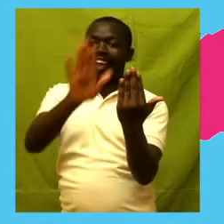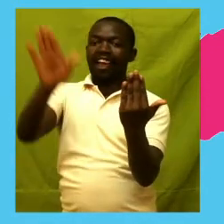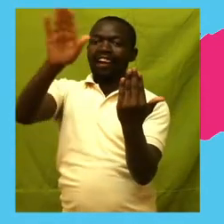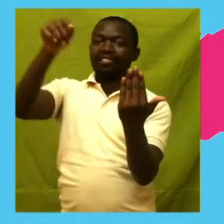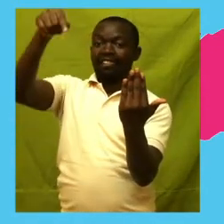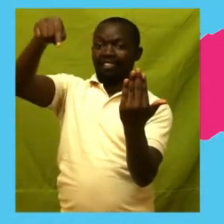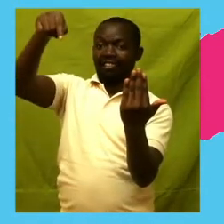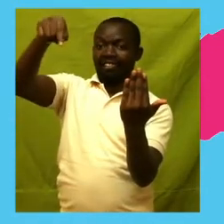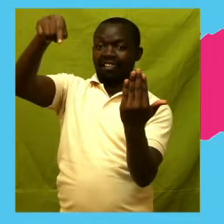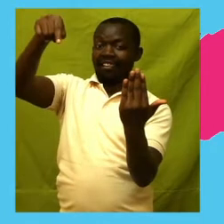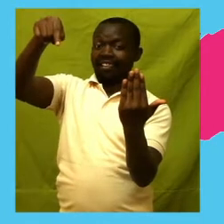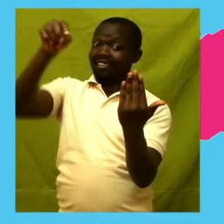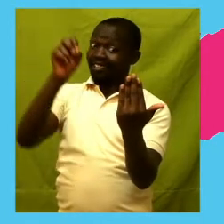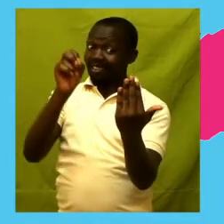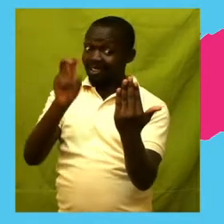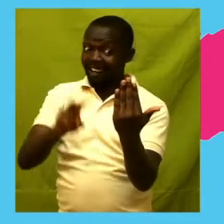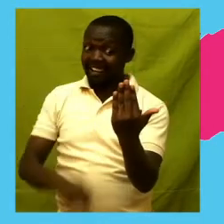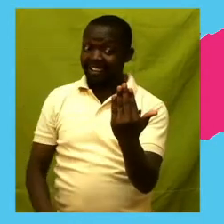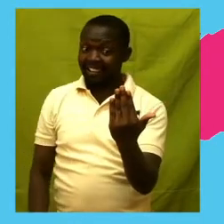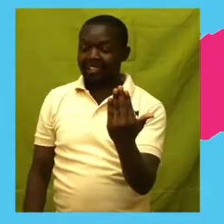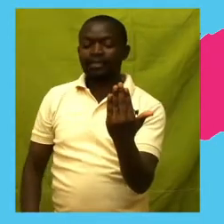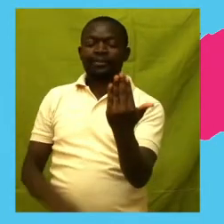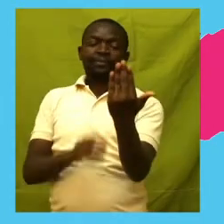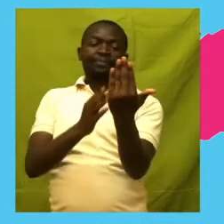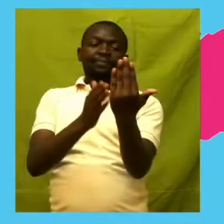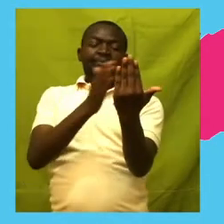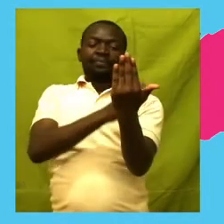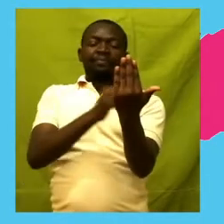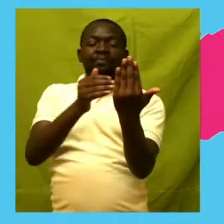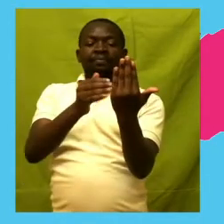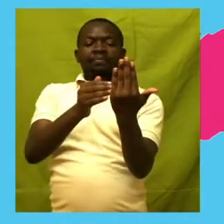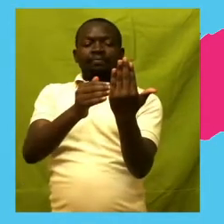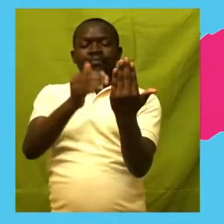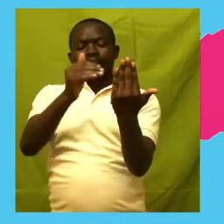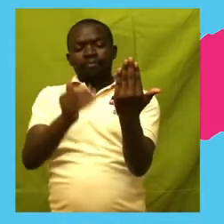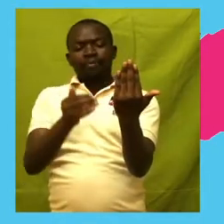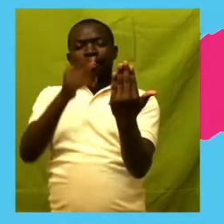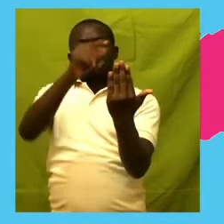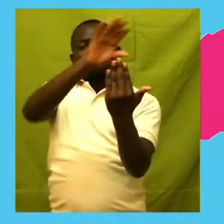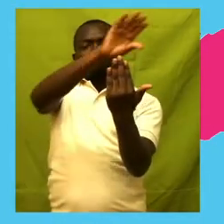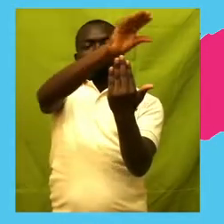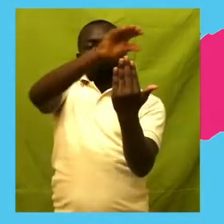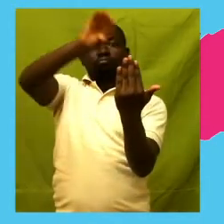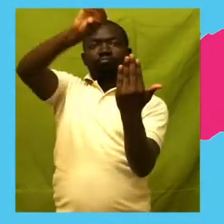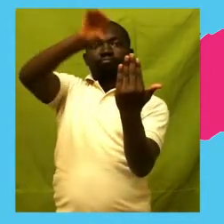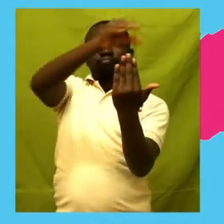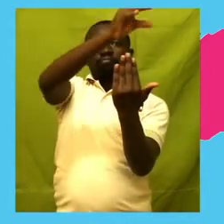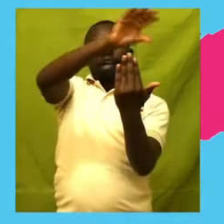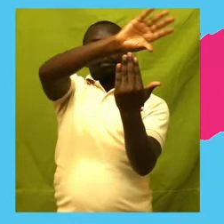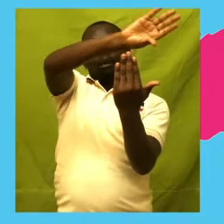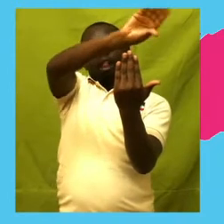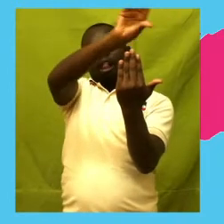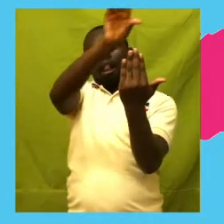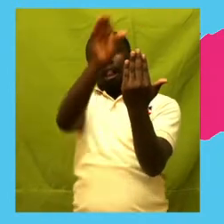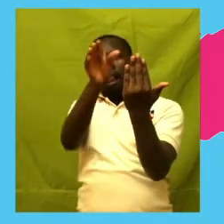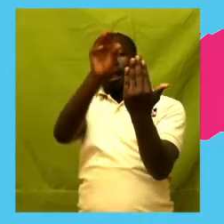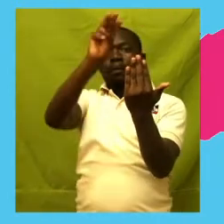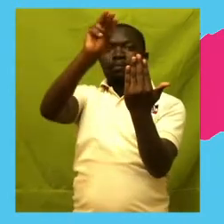Asia, right? That is very good. Then we have the Mediterranean